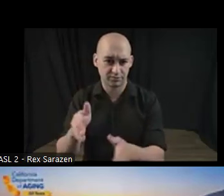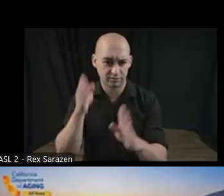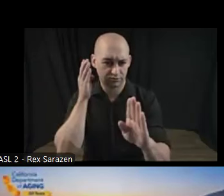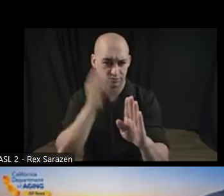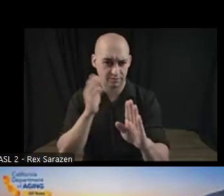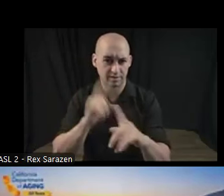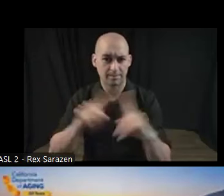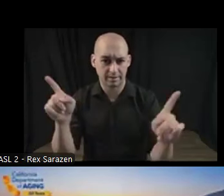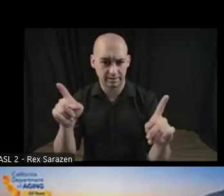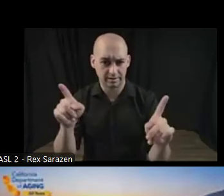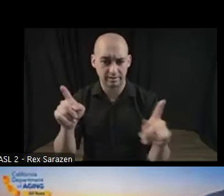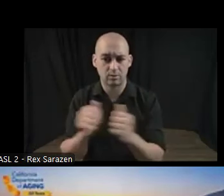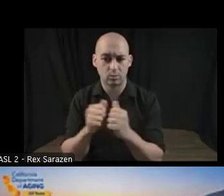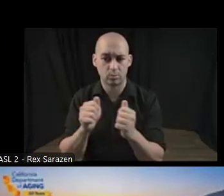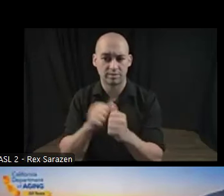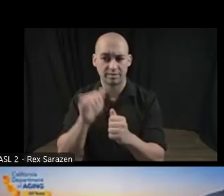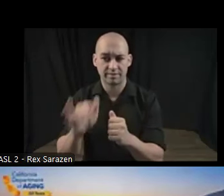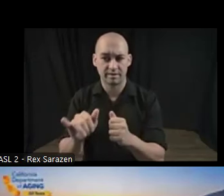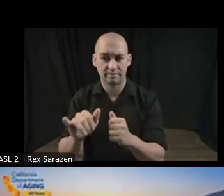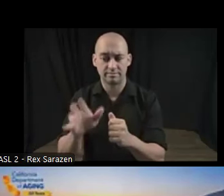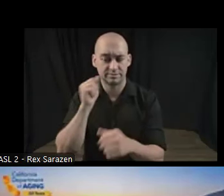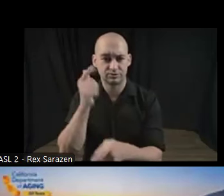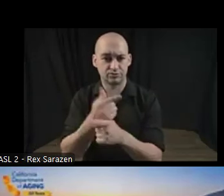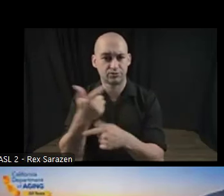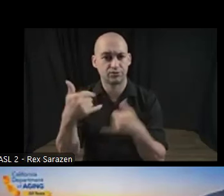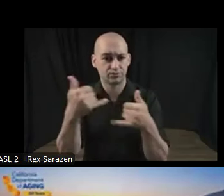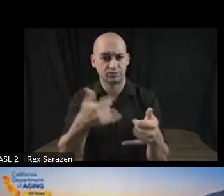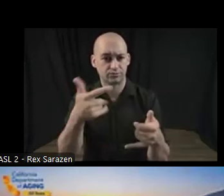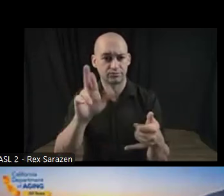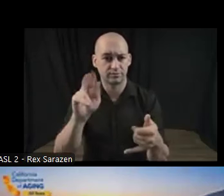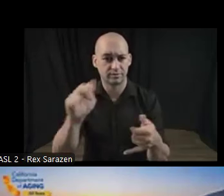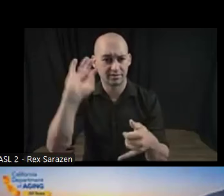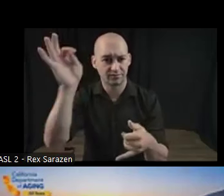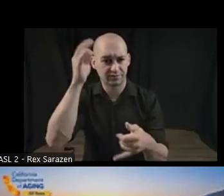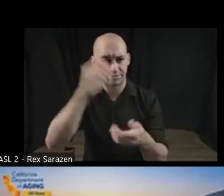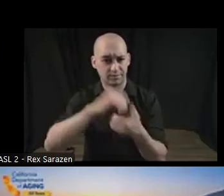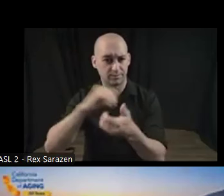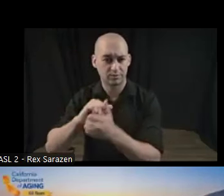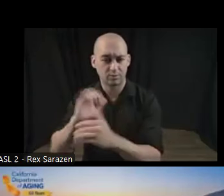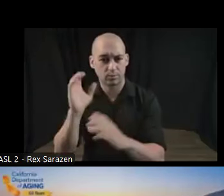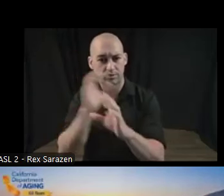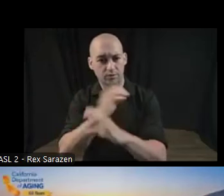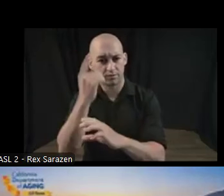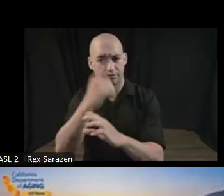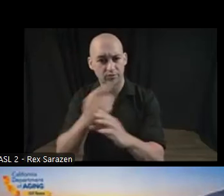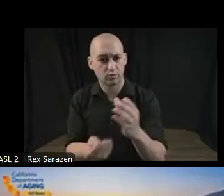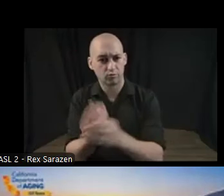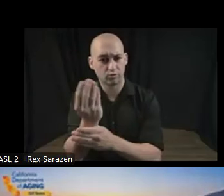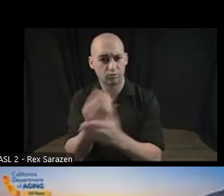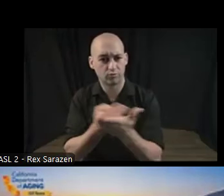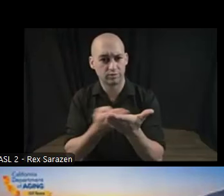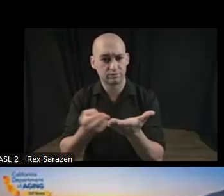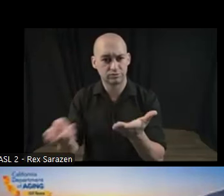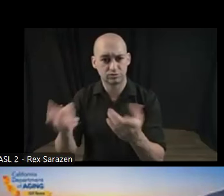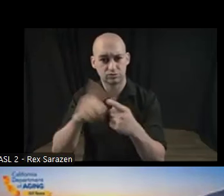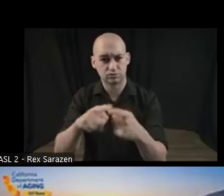but with this sister grant, that's also a federal partner, we are looking to expand these resources to these